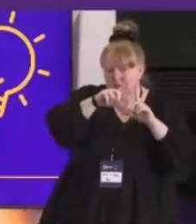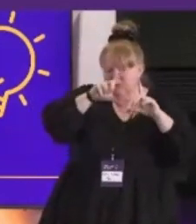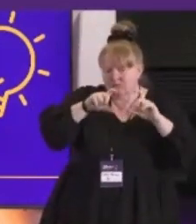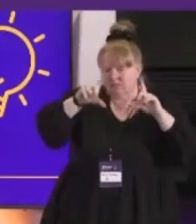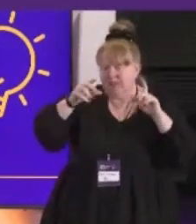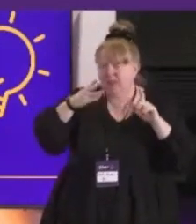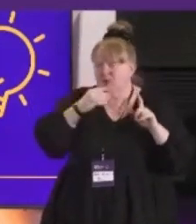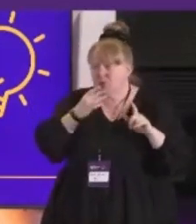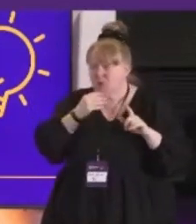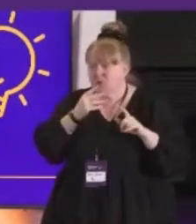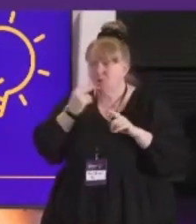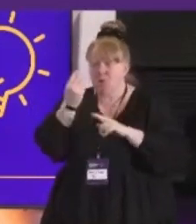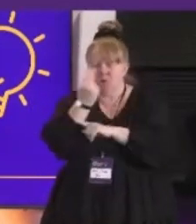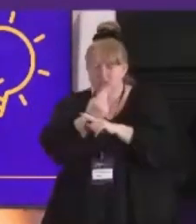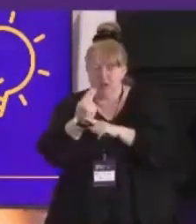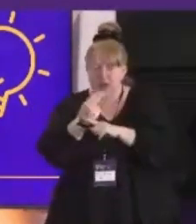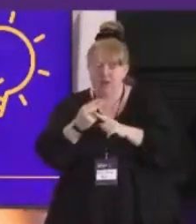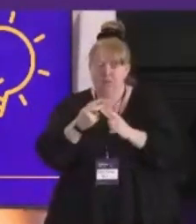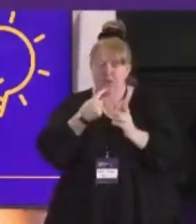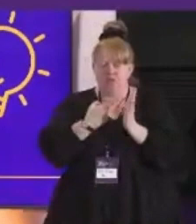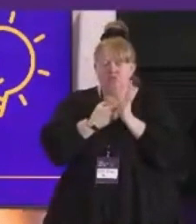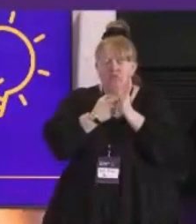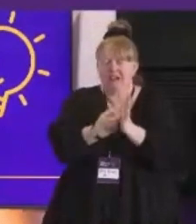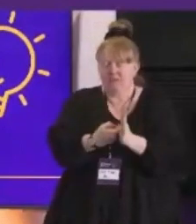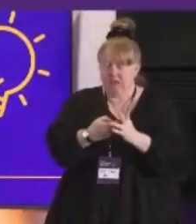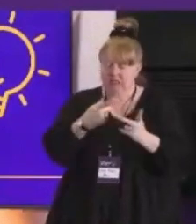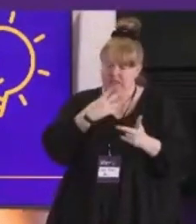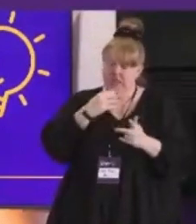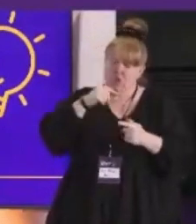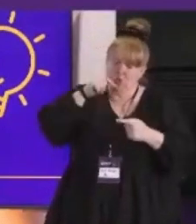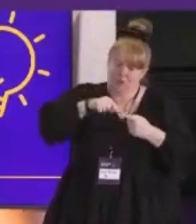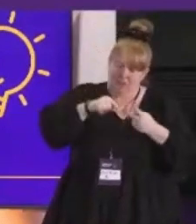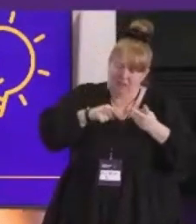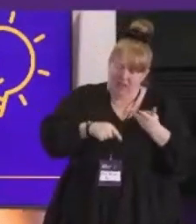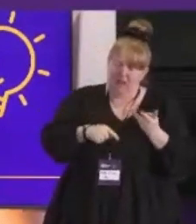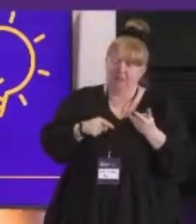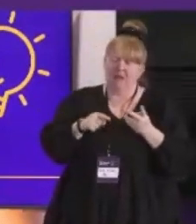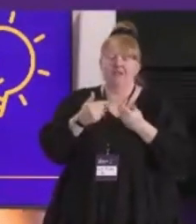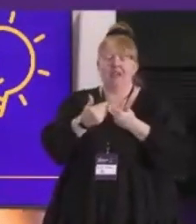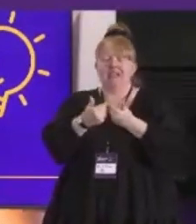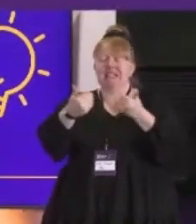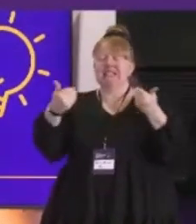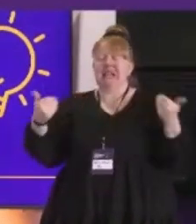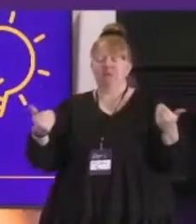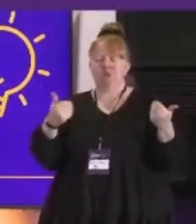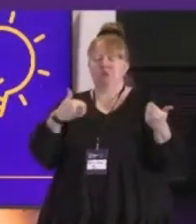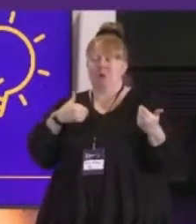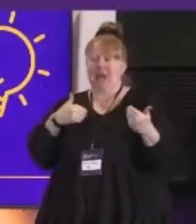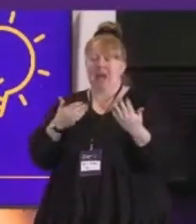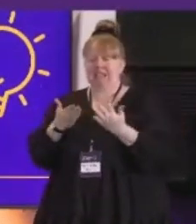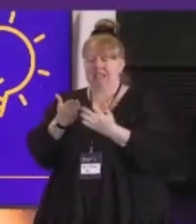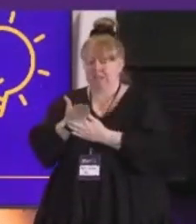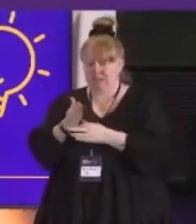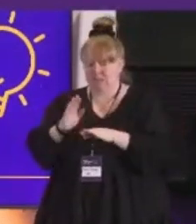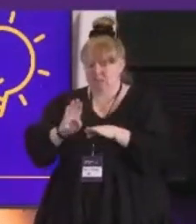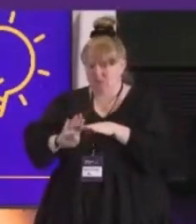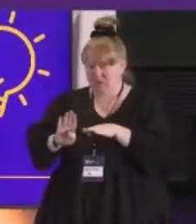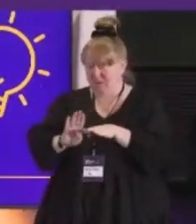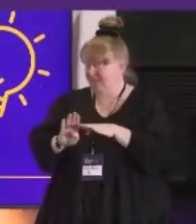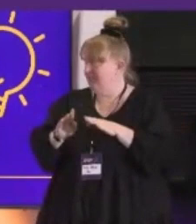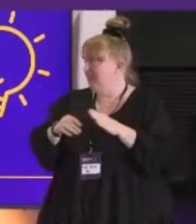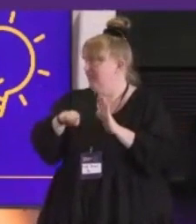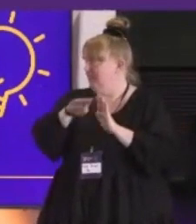referenced, and that happening separate to our accessibility community of practice, that happening in